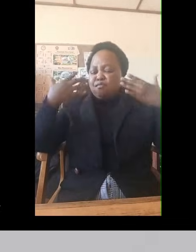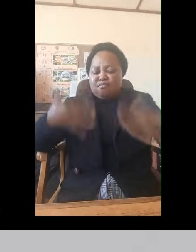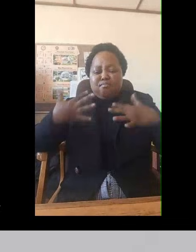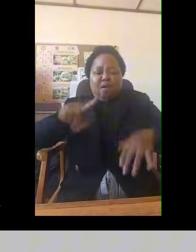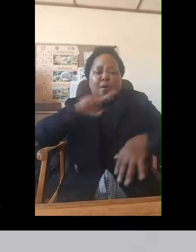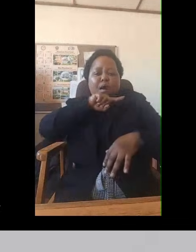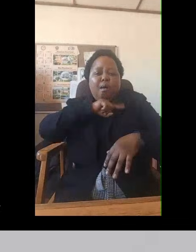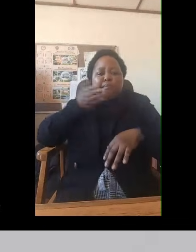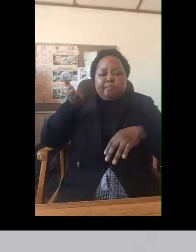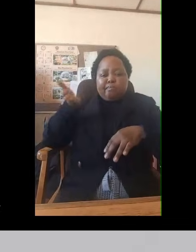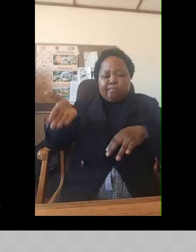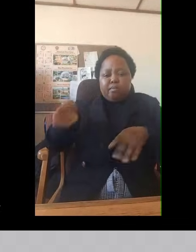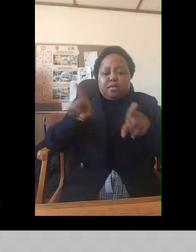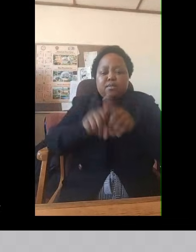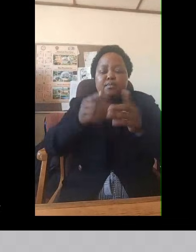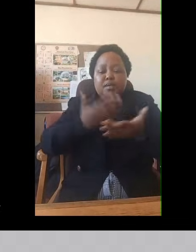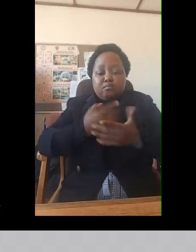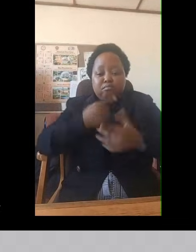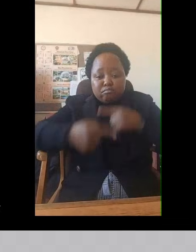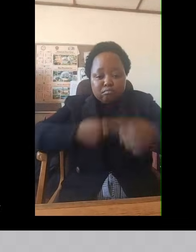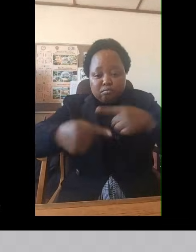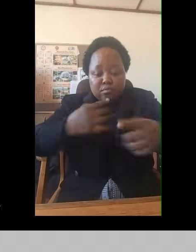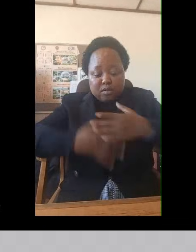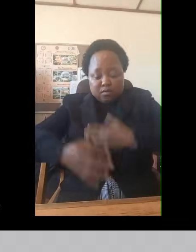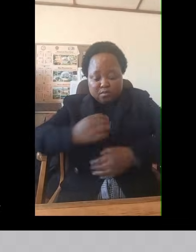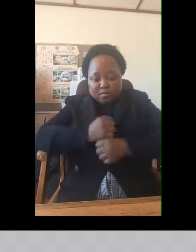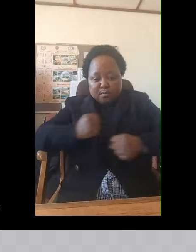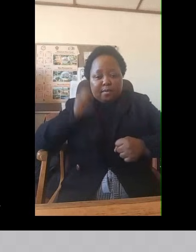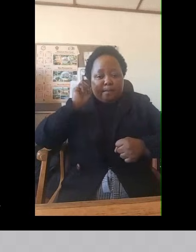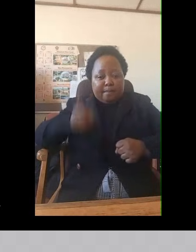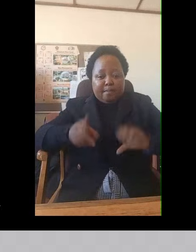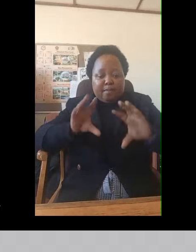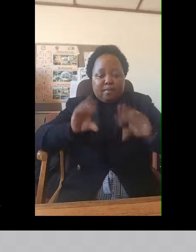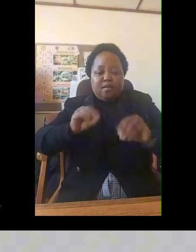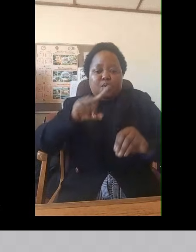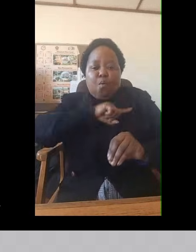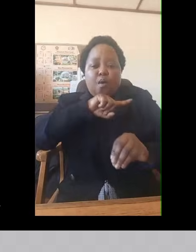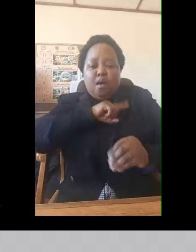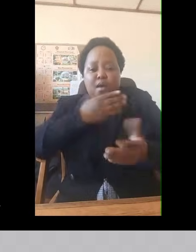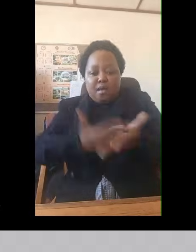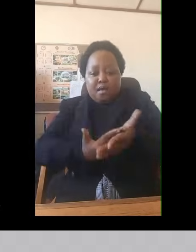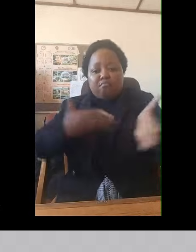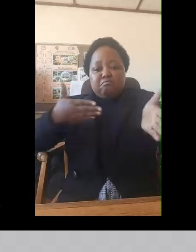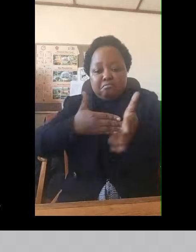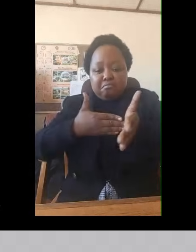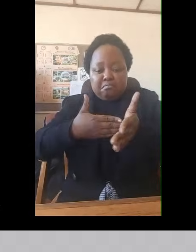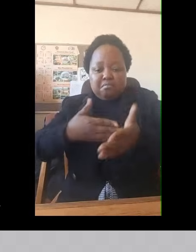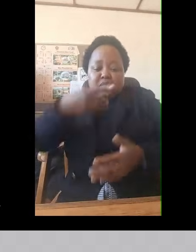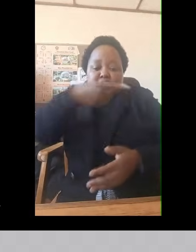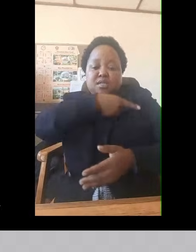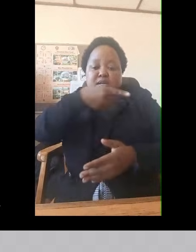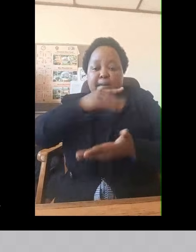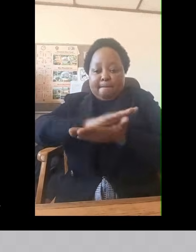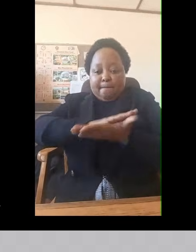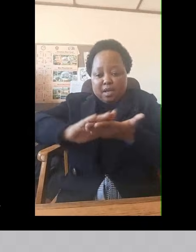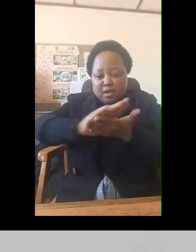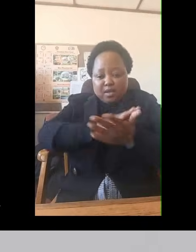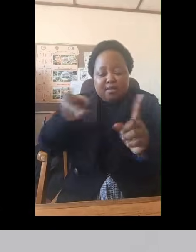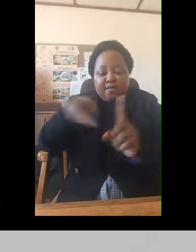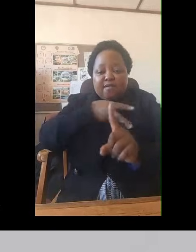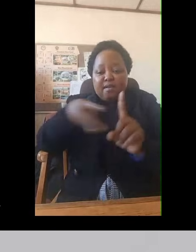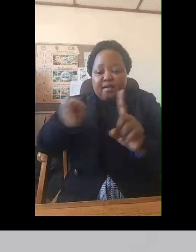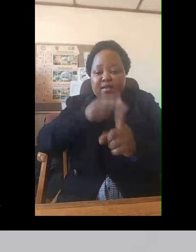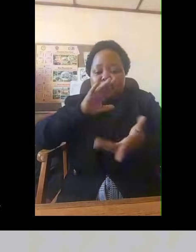continued commitment to ending gender-based violence and